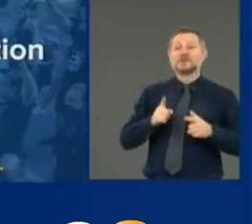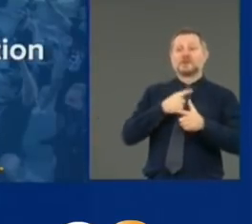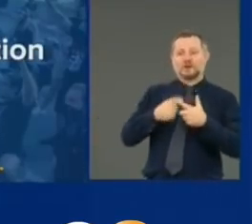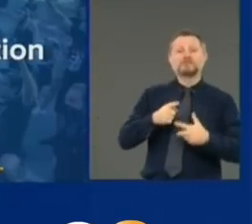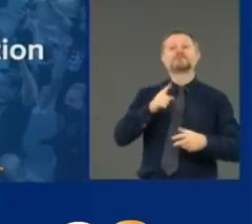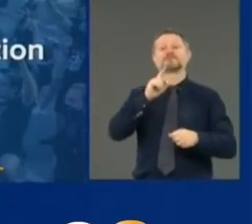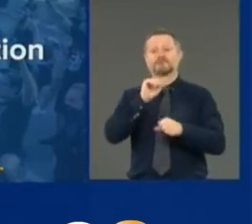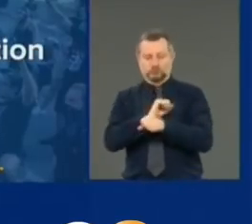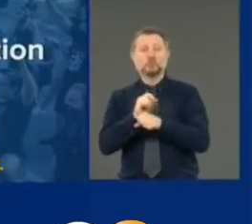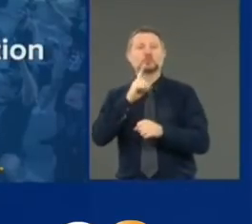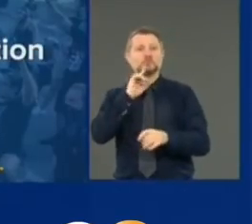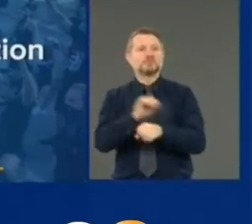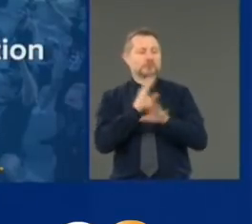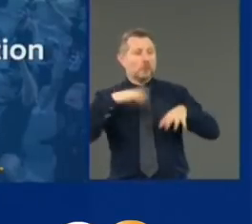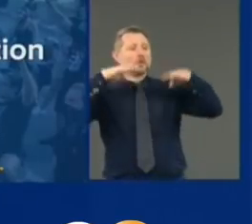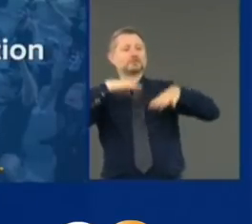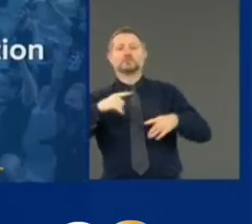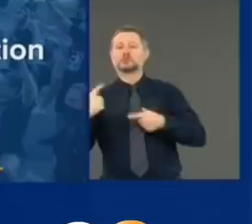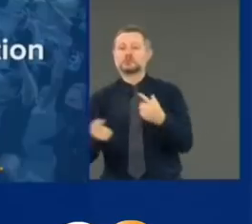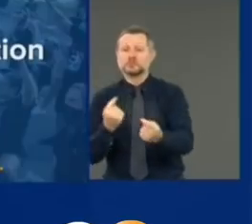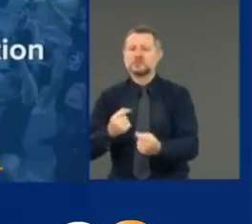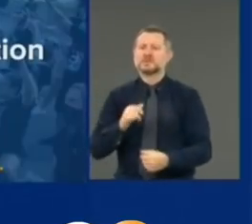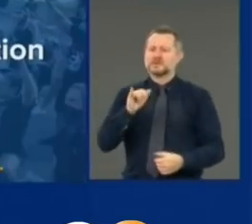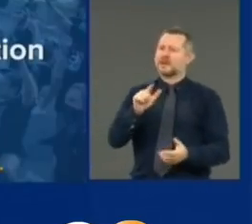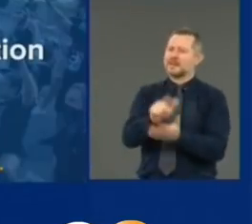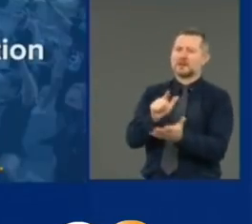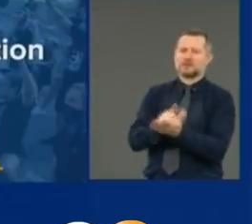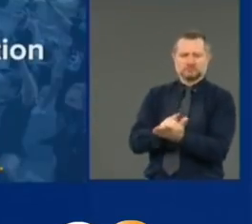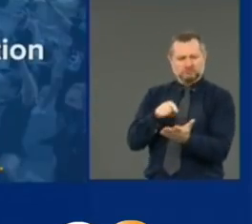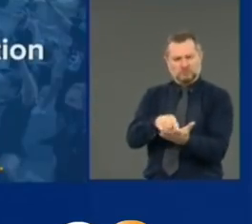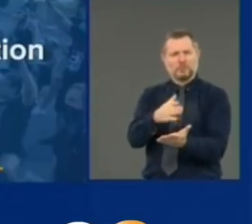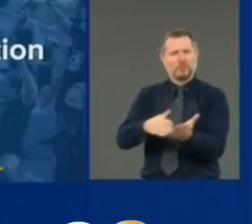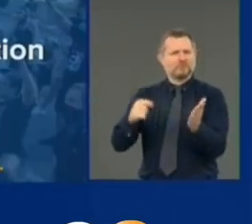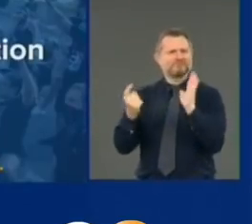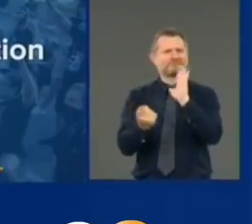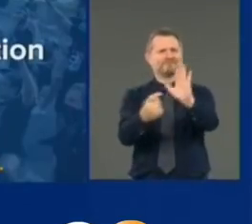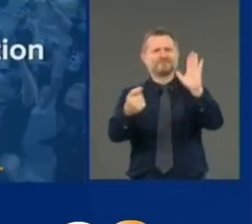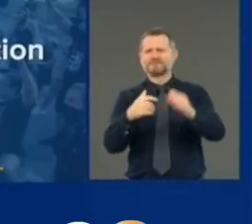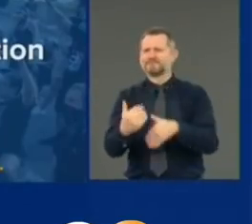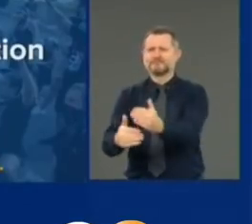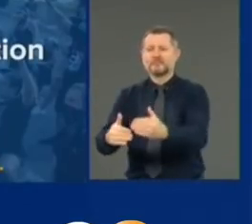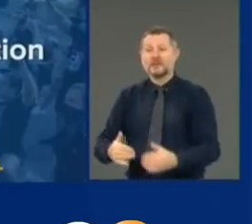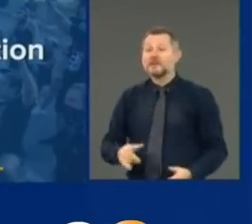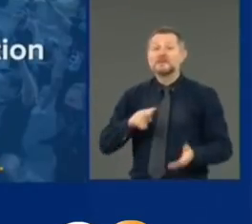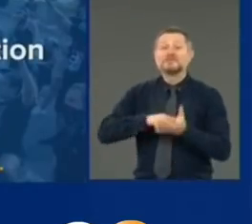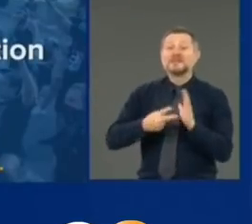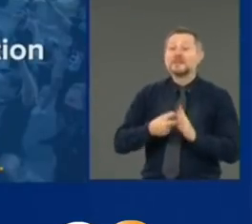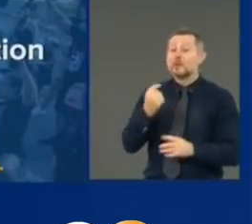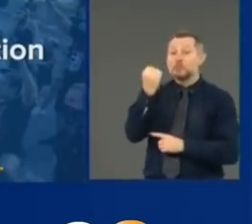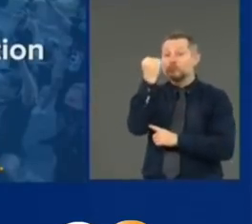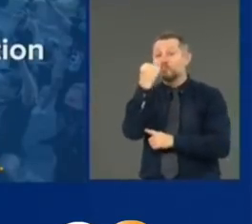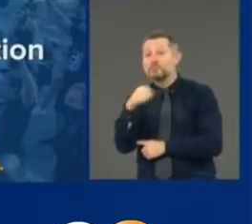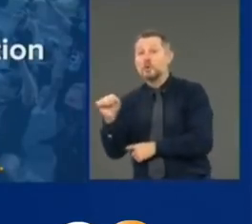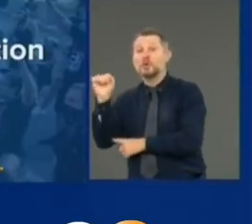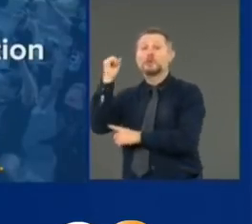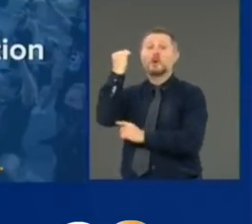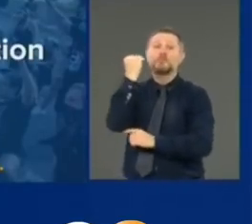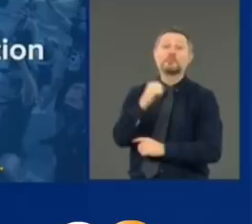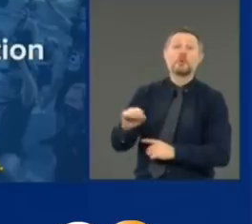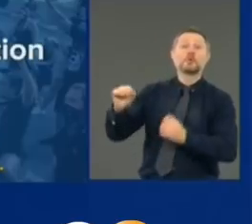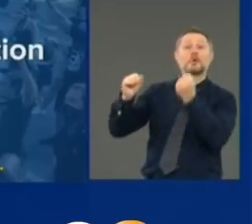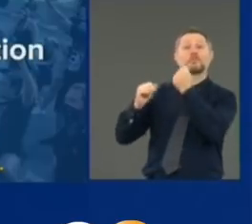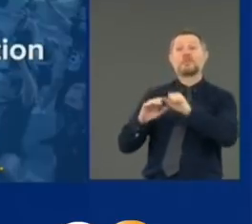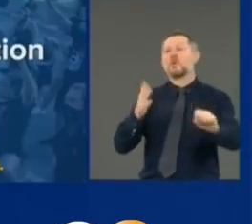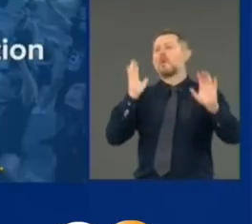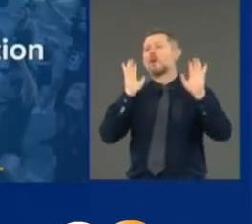it. That's the legislation. It's not about protesting for the sake of protesting. It's